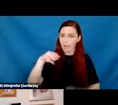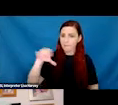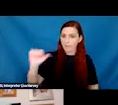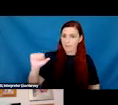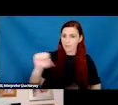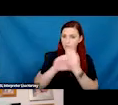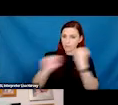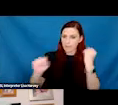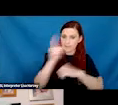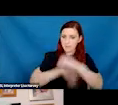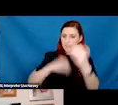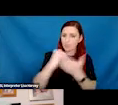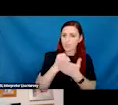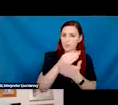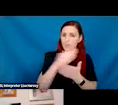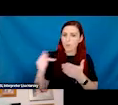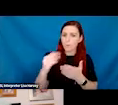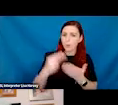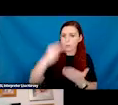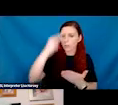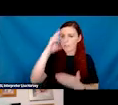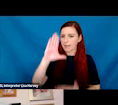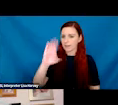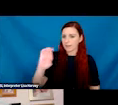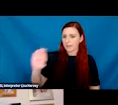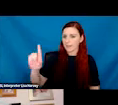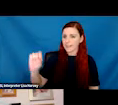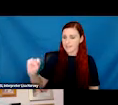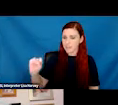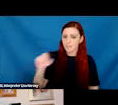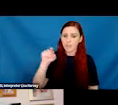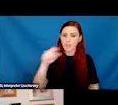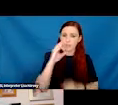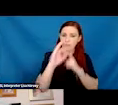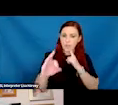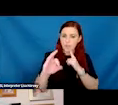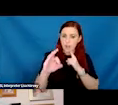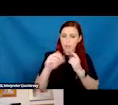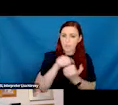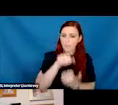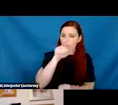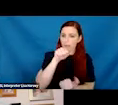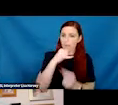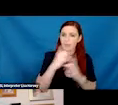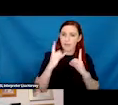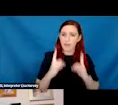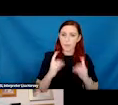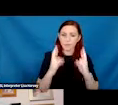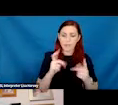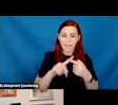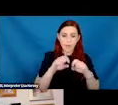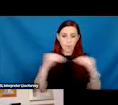disability studies from the University of Leeds and a professional diploma in human rights and equality from